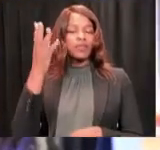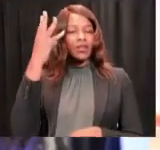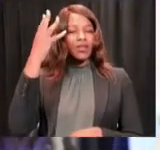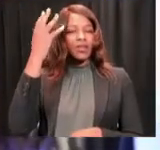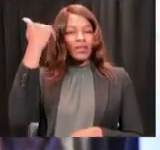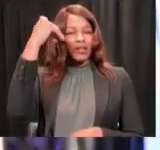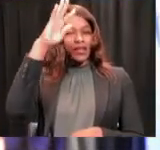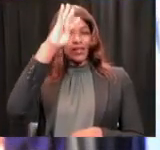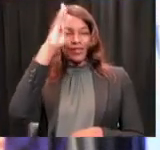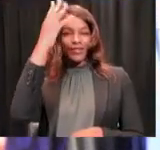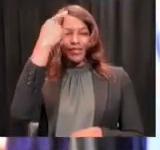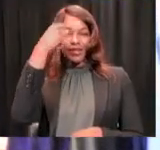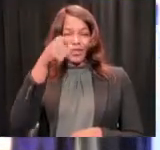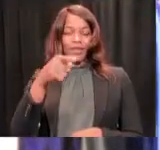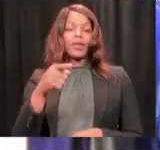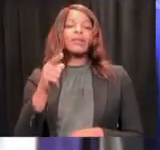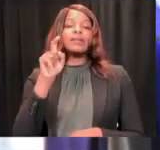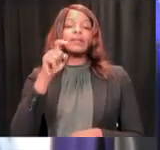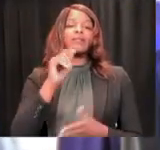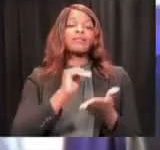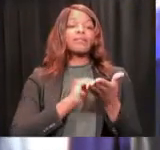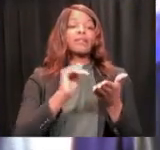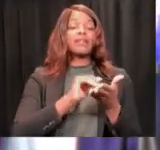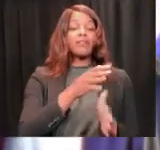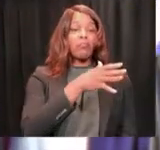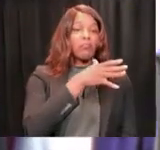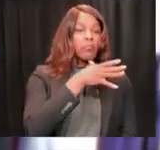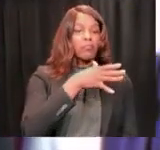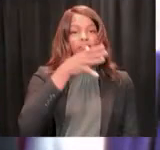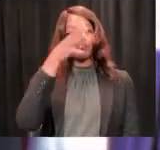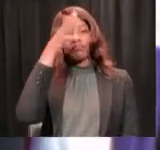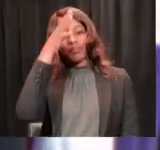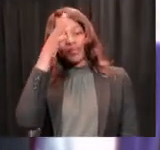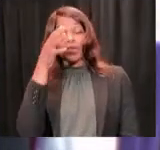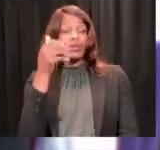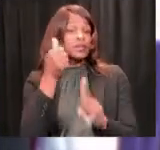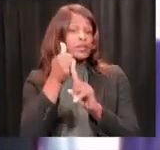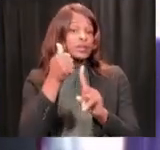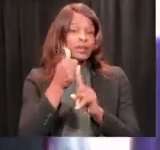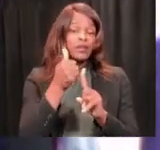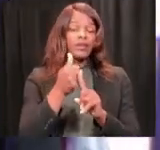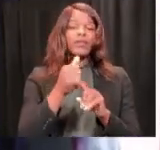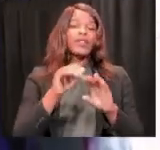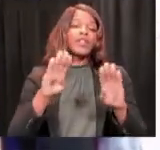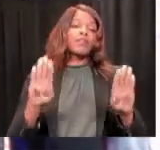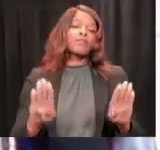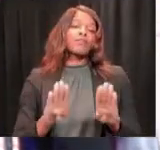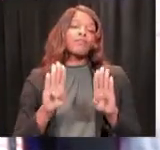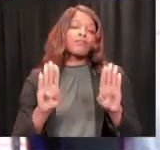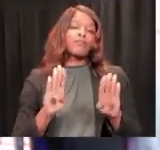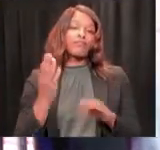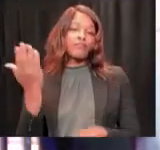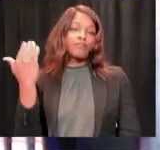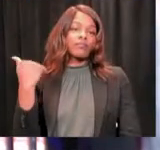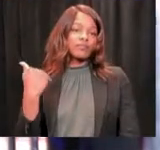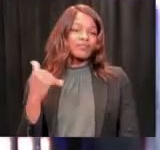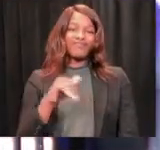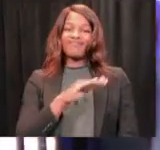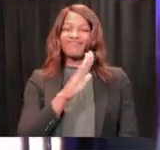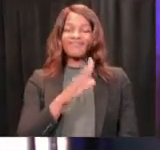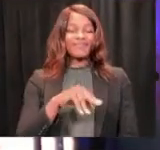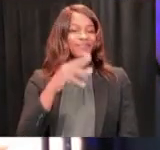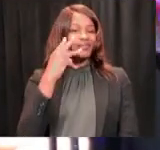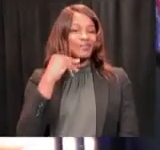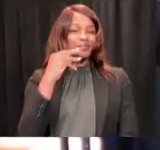Until you're able to forgive your father or forgive your mother or forgive yourself for some of the actions you've taken, you will never be able to